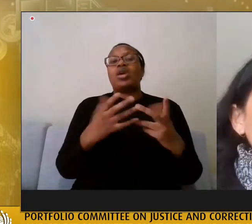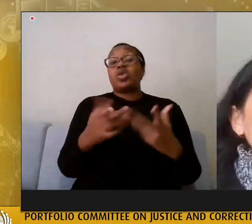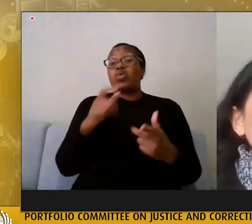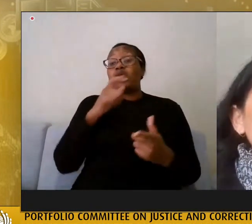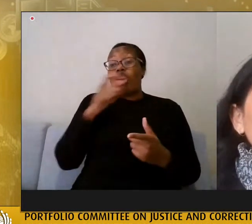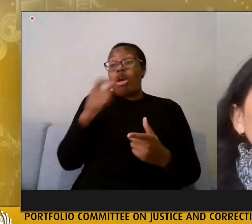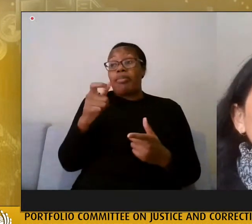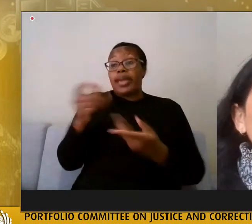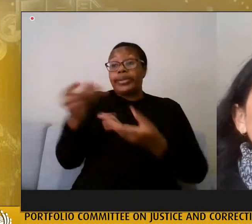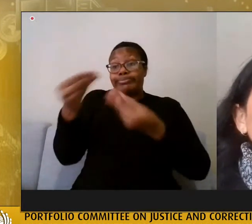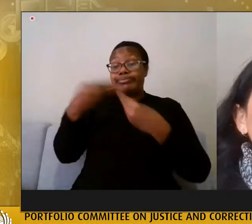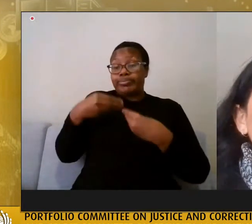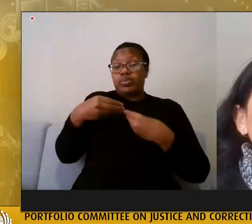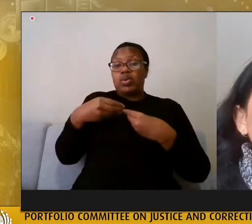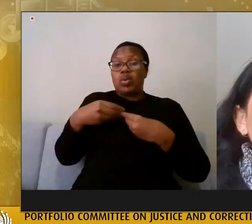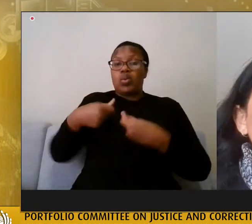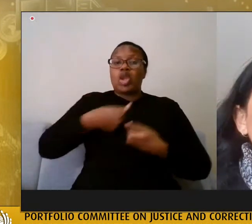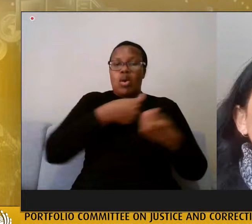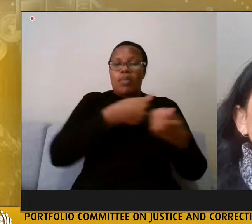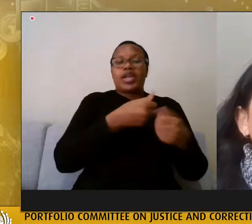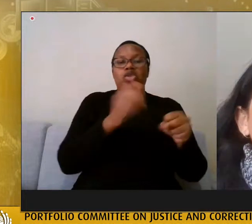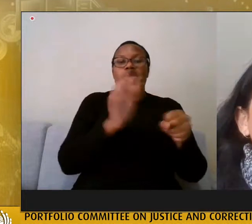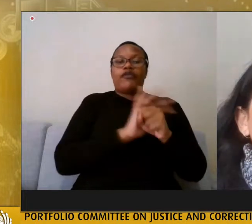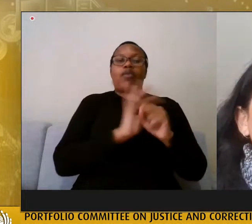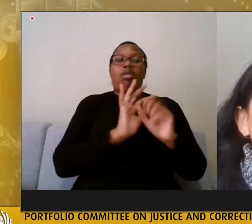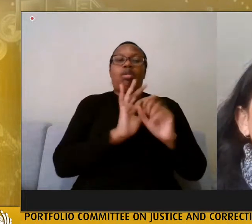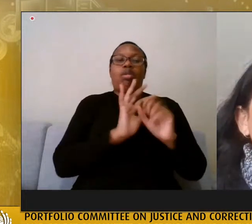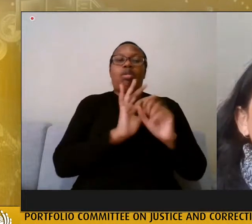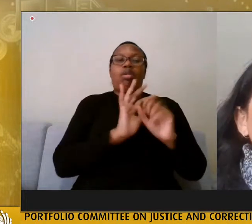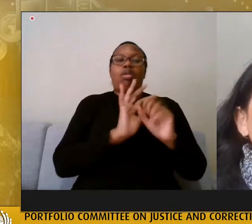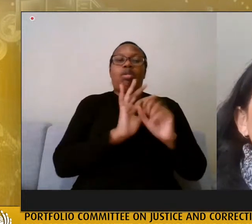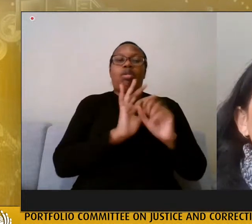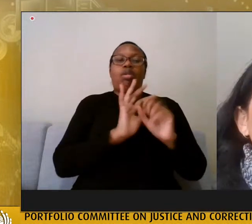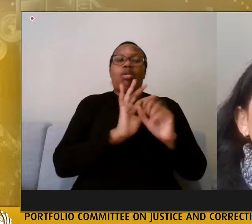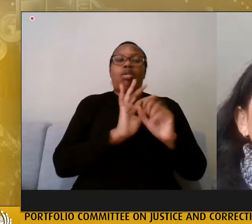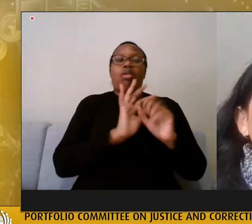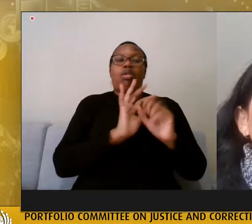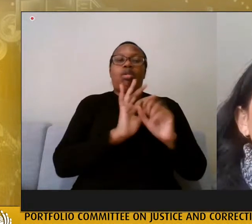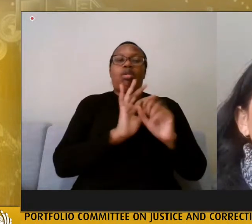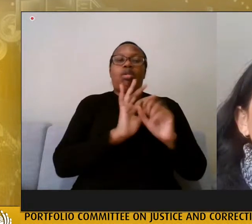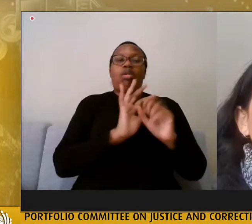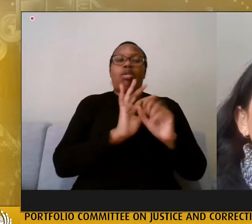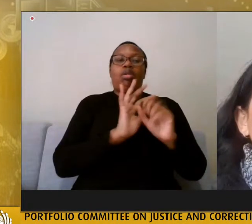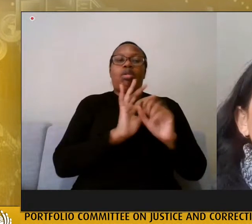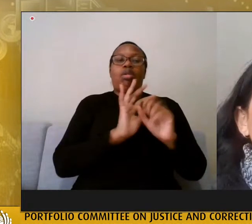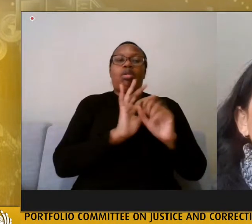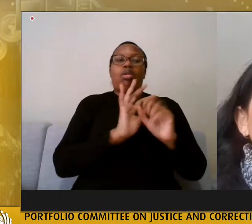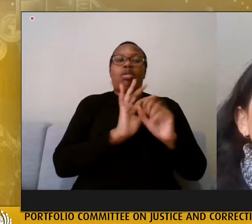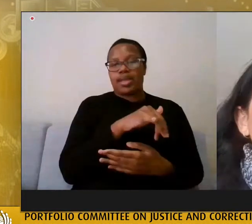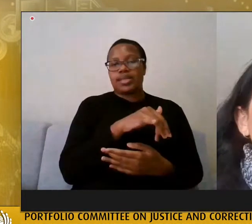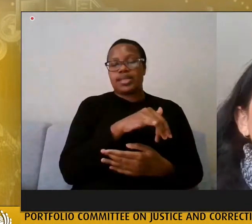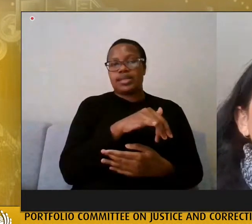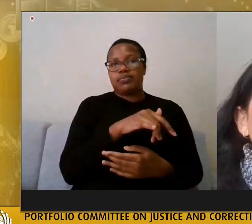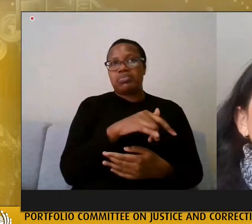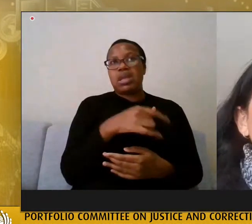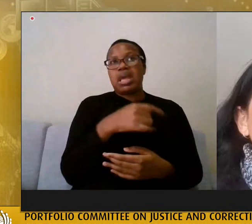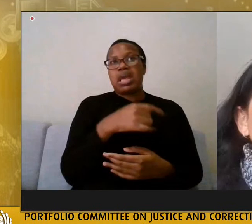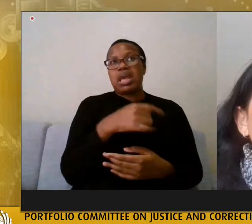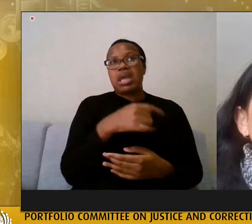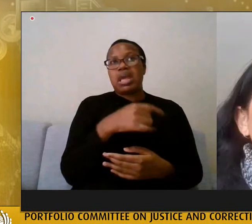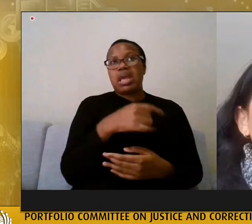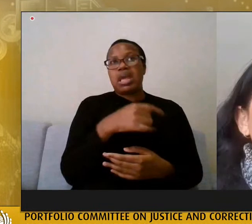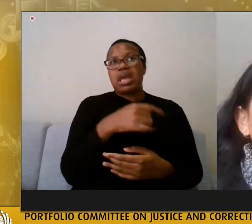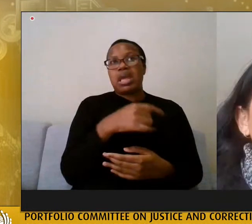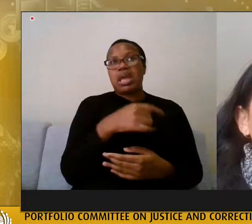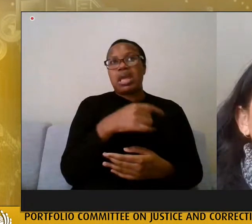back to the full commission and for us to in fact deliberate. And I'm certain that perhaps when we meet on